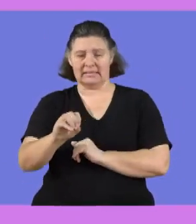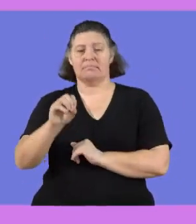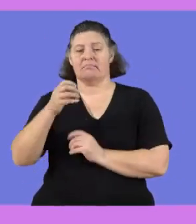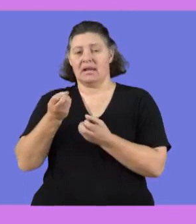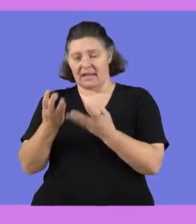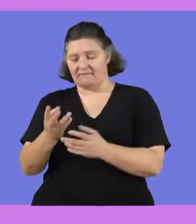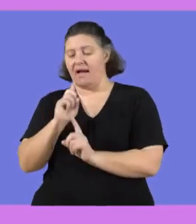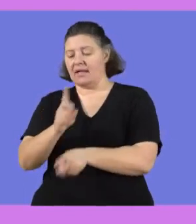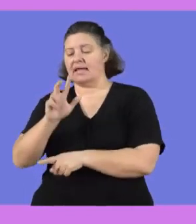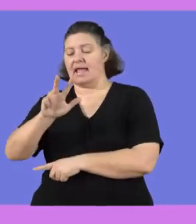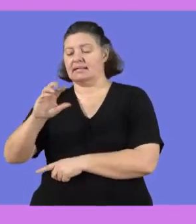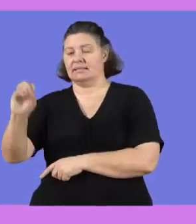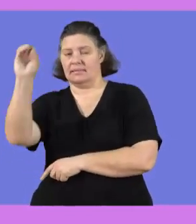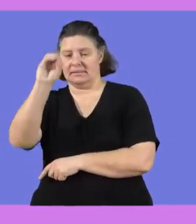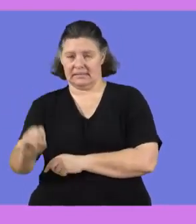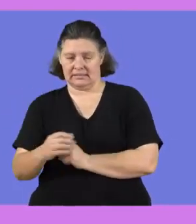is 80%.